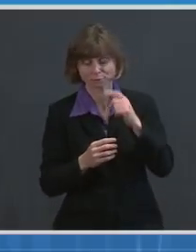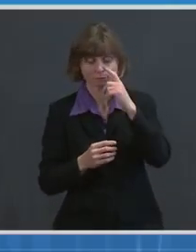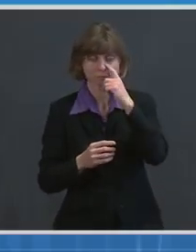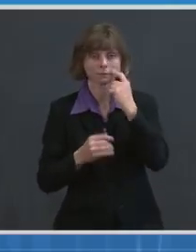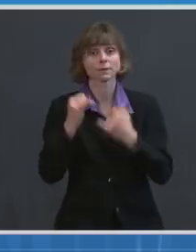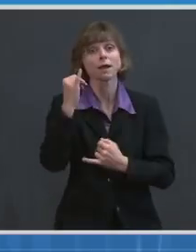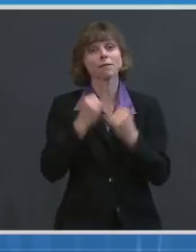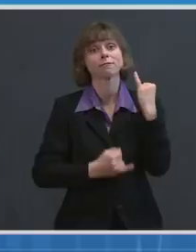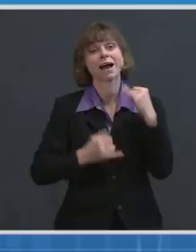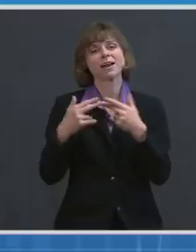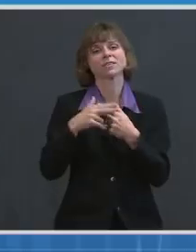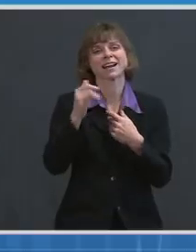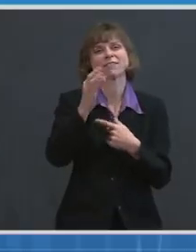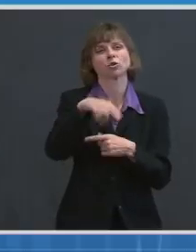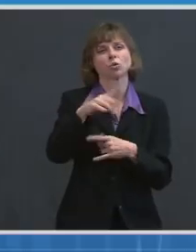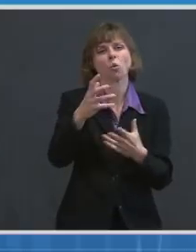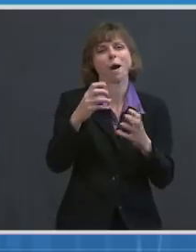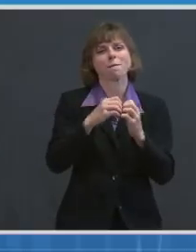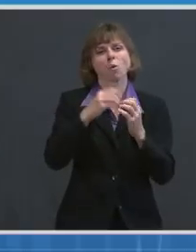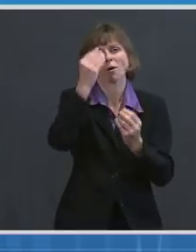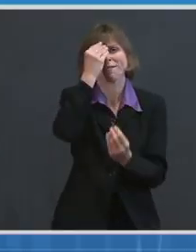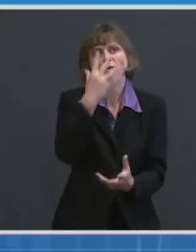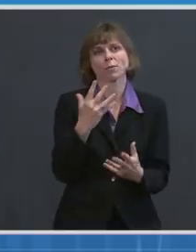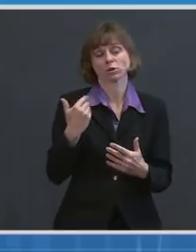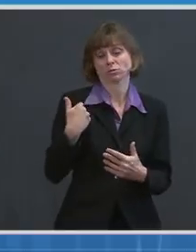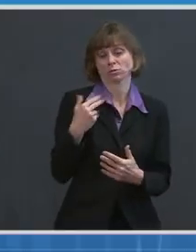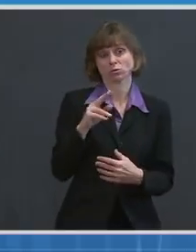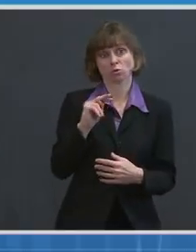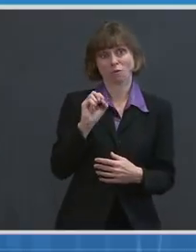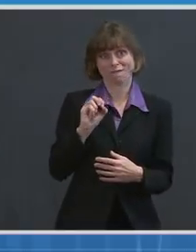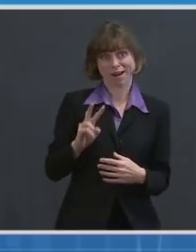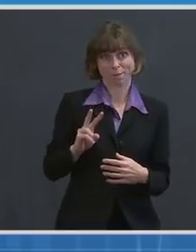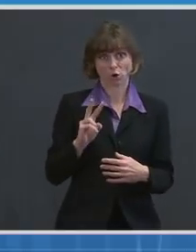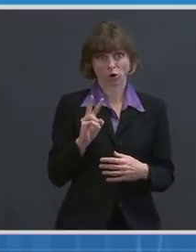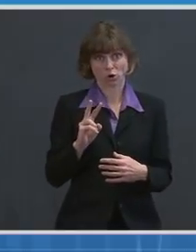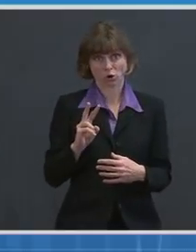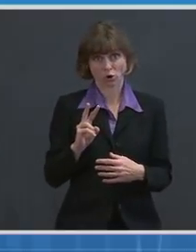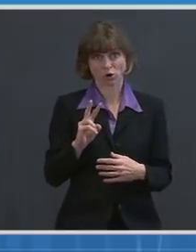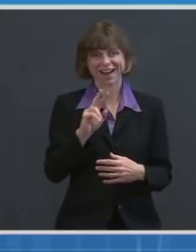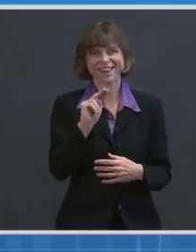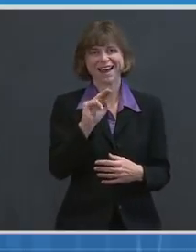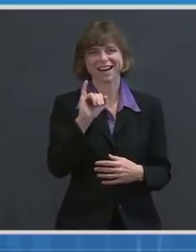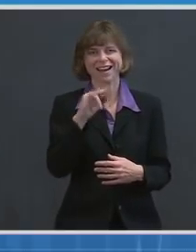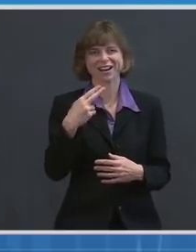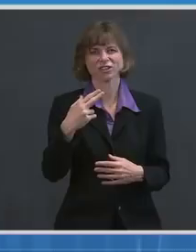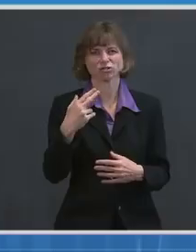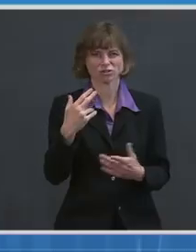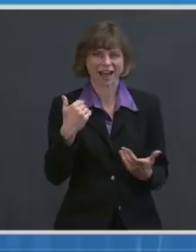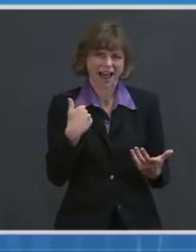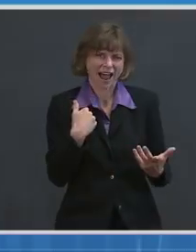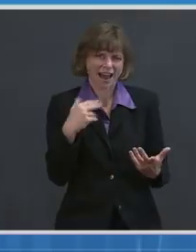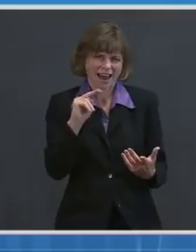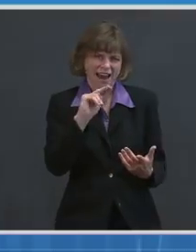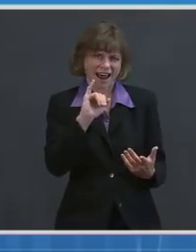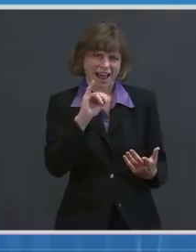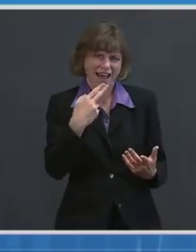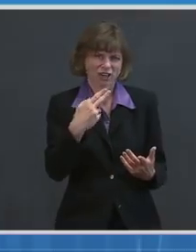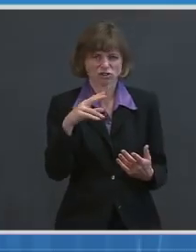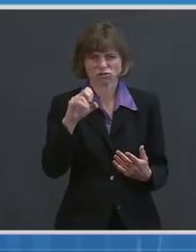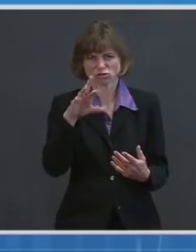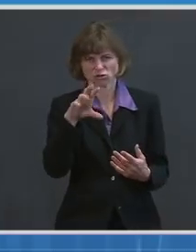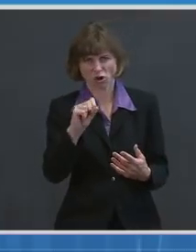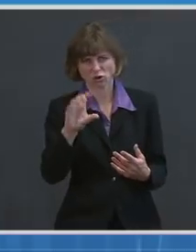get more detail, just this past November, the NIH had an NIH SARS-CoV-2